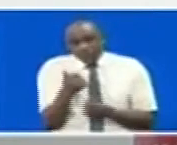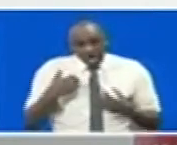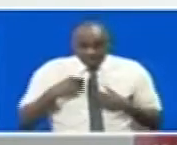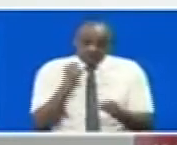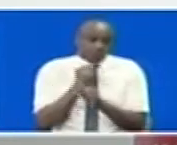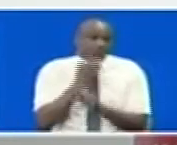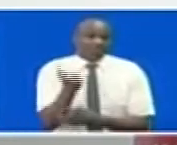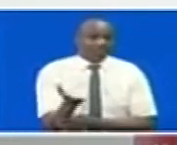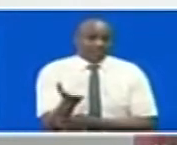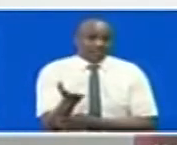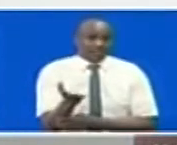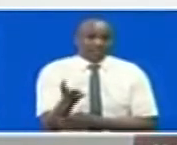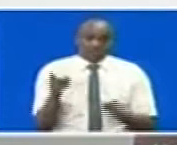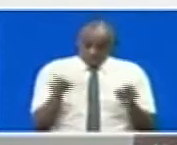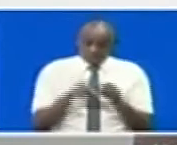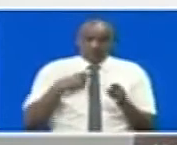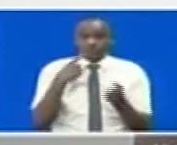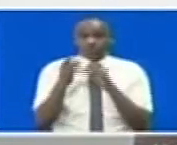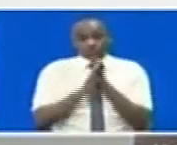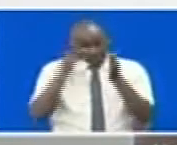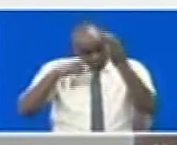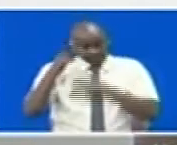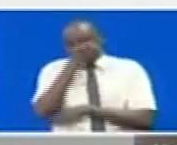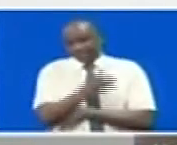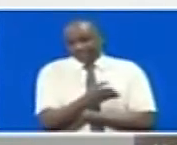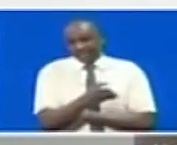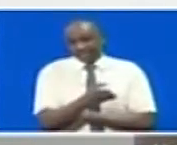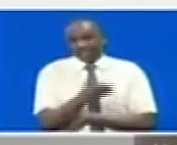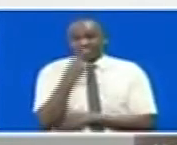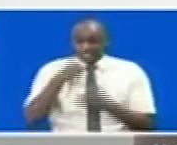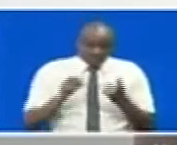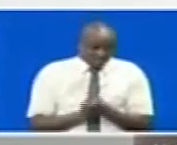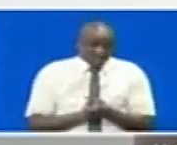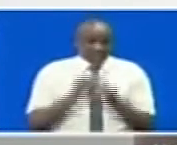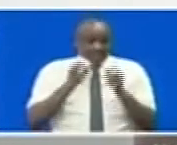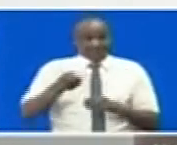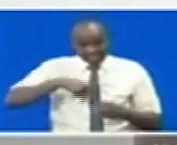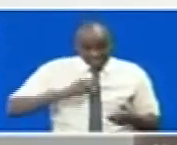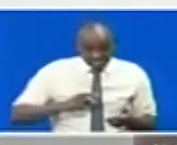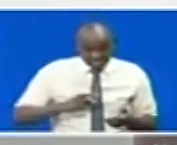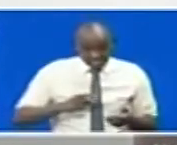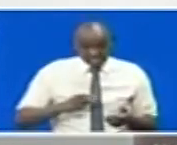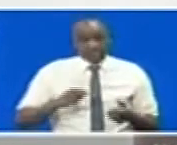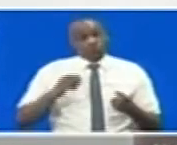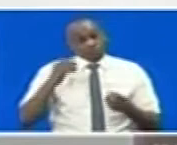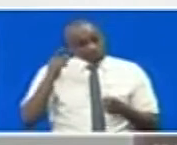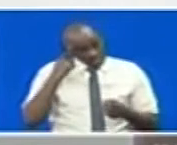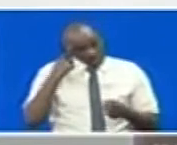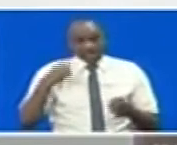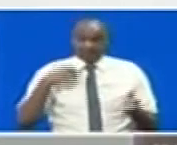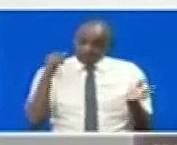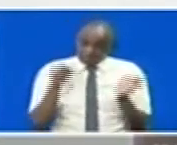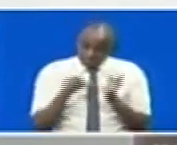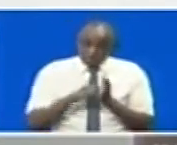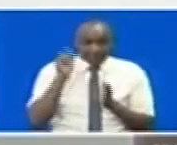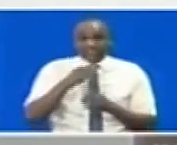also understood the Professor Wainaina requesting that if we saw that we have a problem,